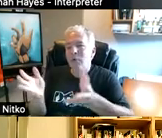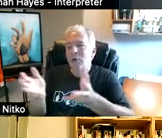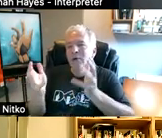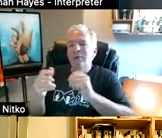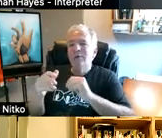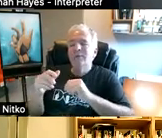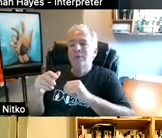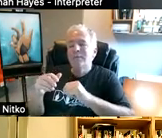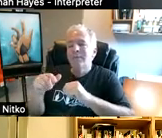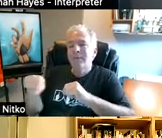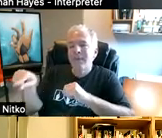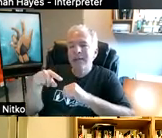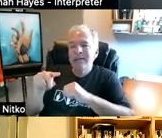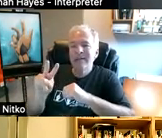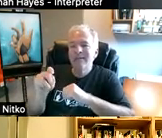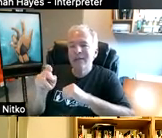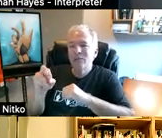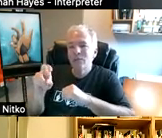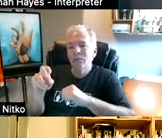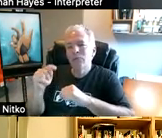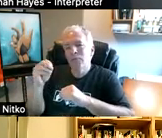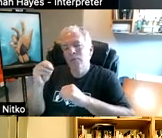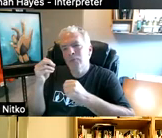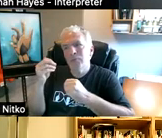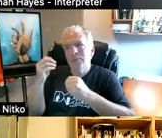accessibility options we want to encourage in museums.